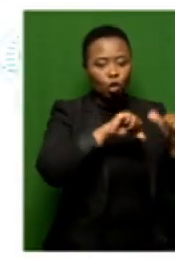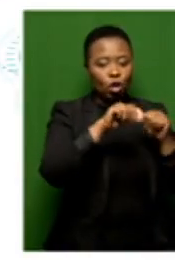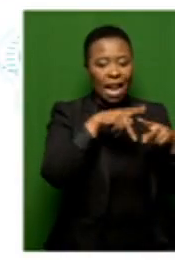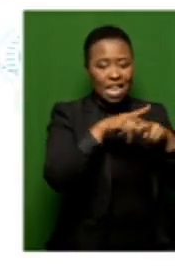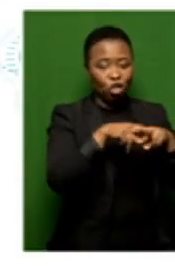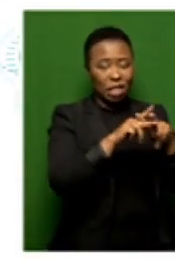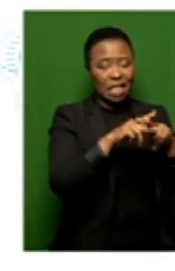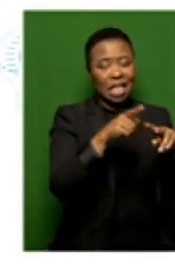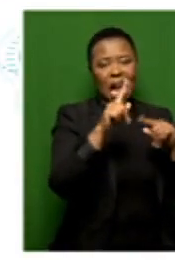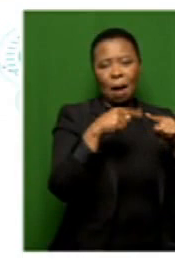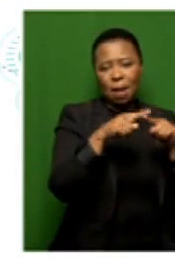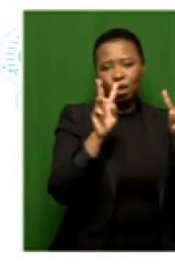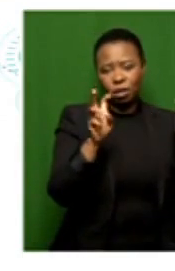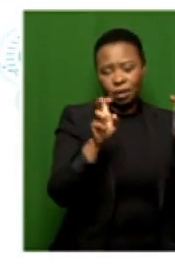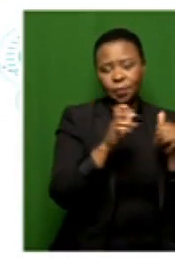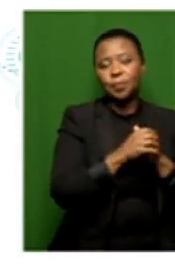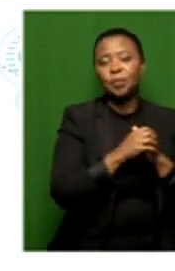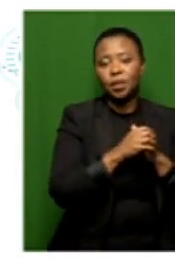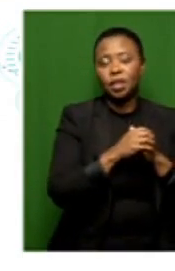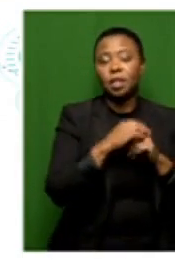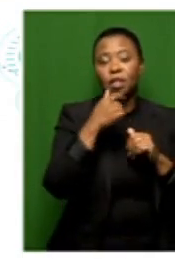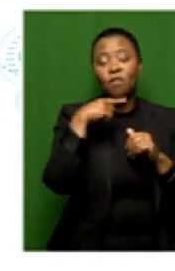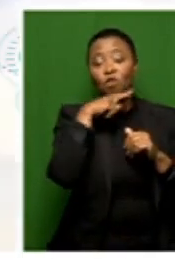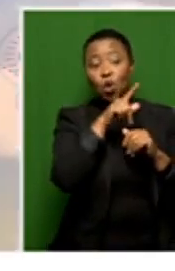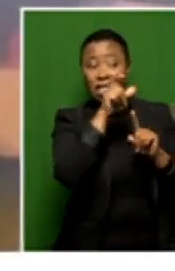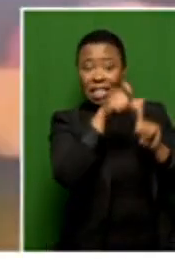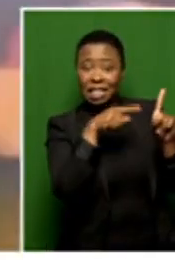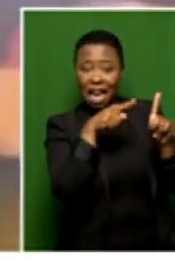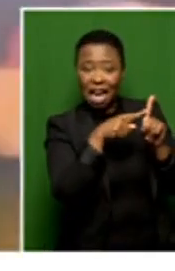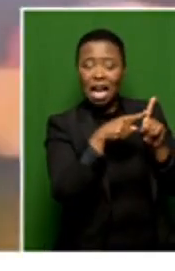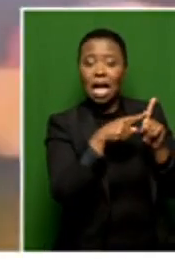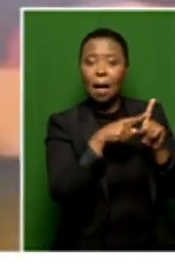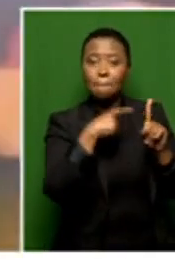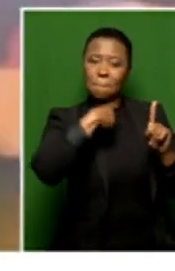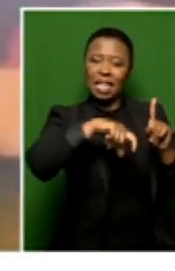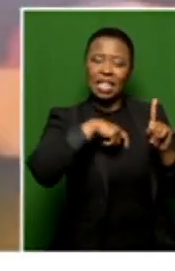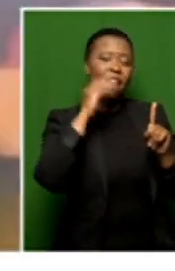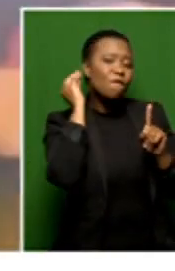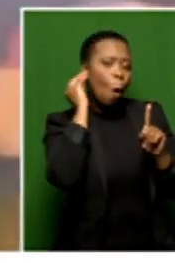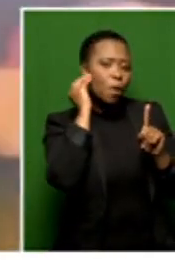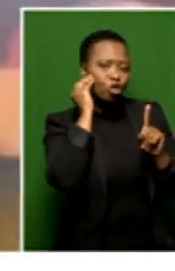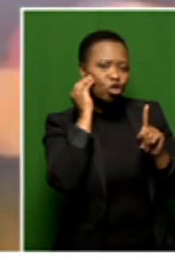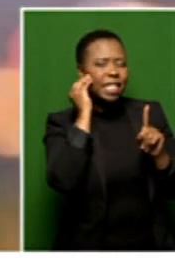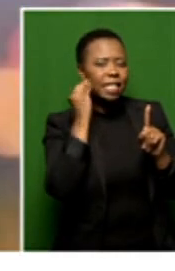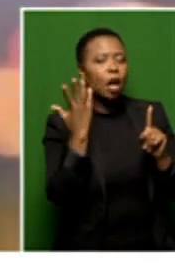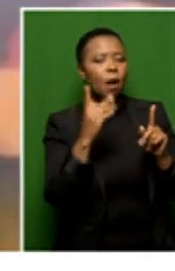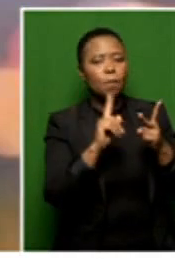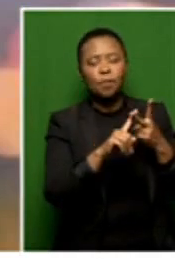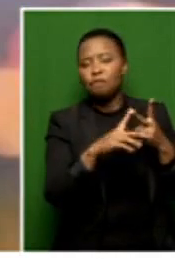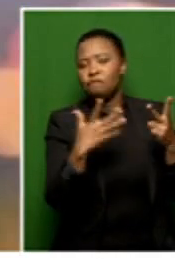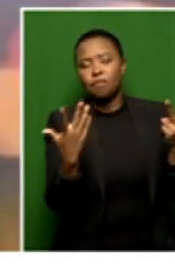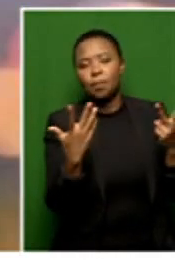about how can a fraudster get as much personal information or any sort of information from the